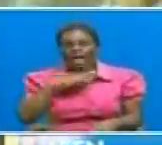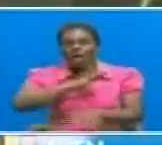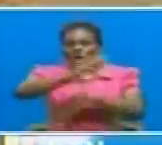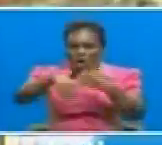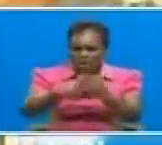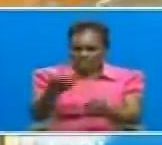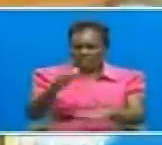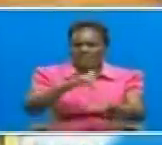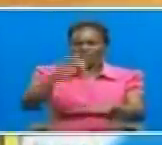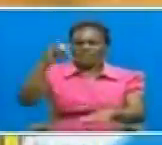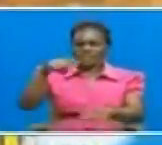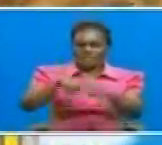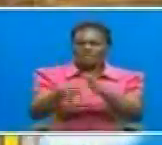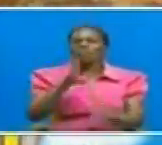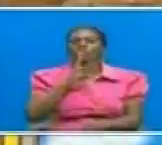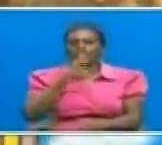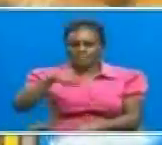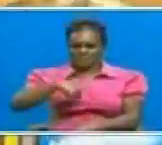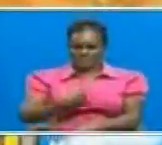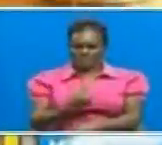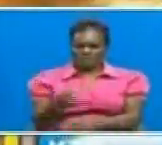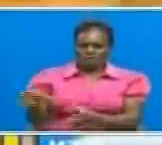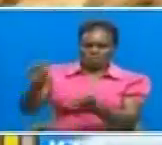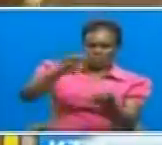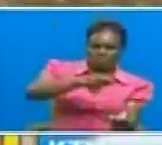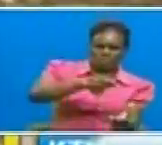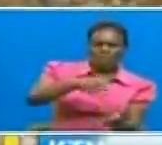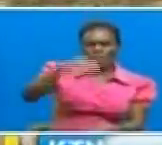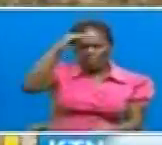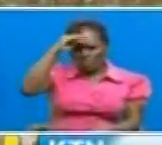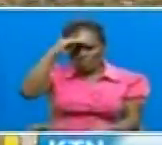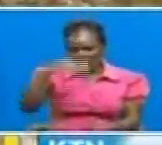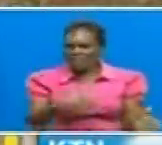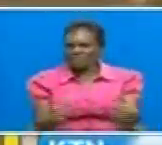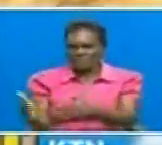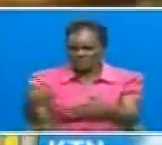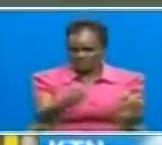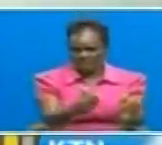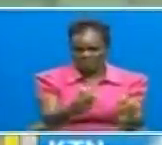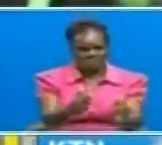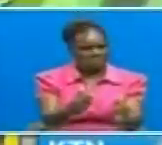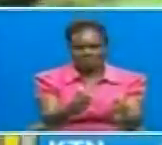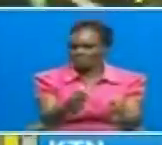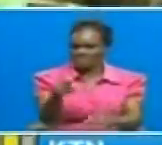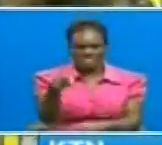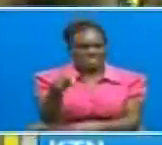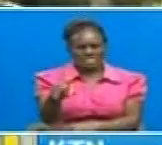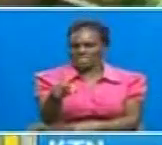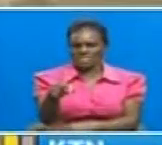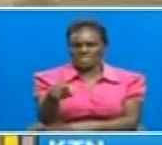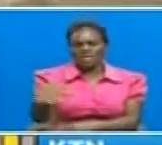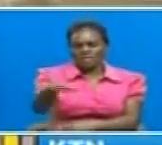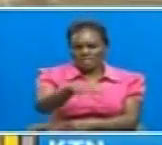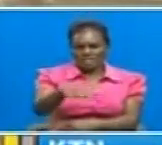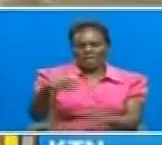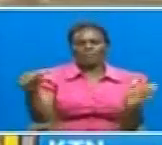water is going to be affected. So to me, pouring spirit into the ecosystem is an environmental